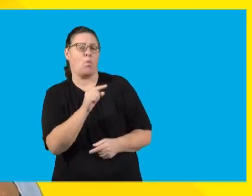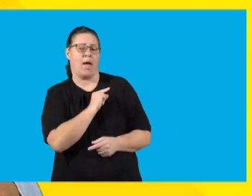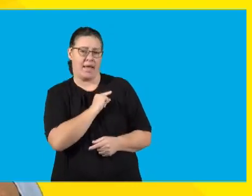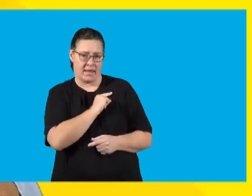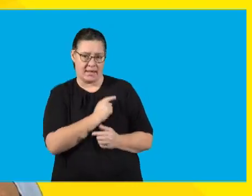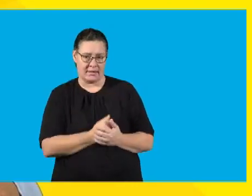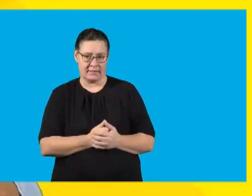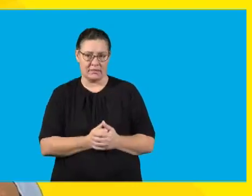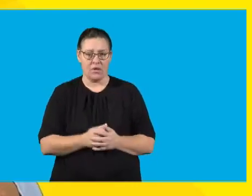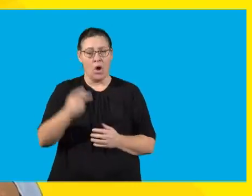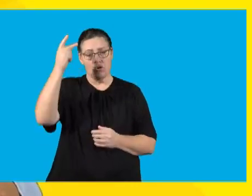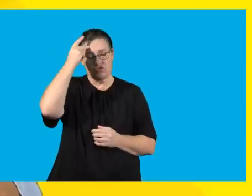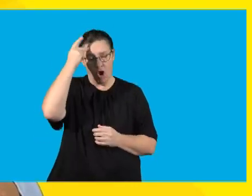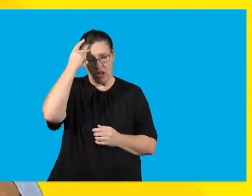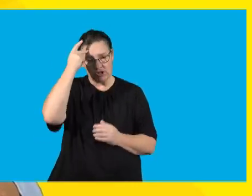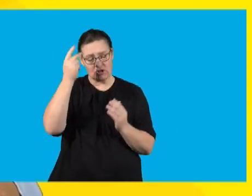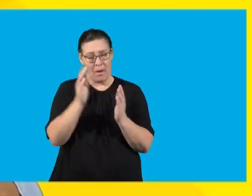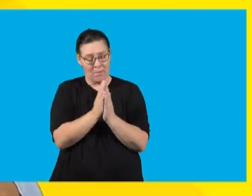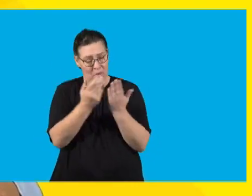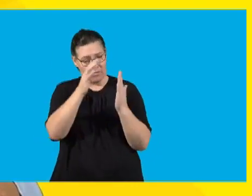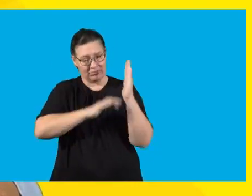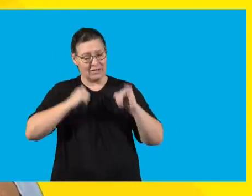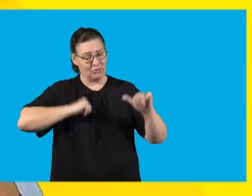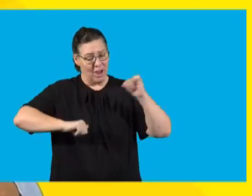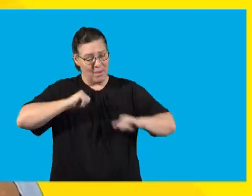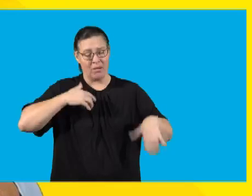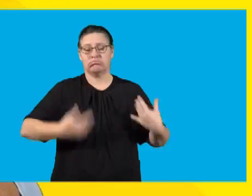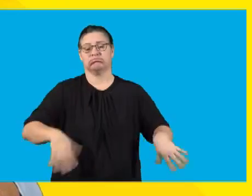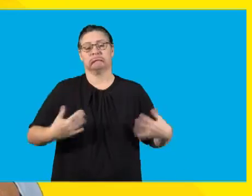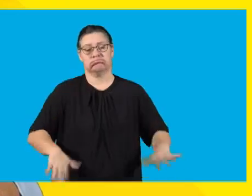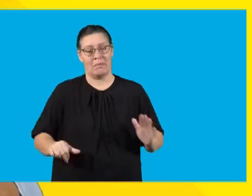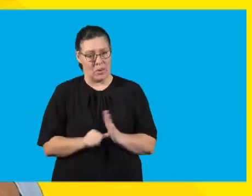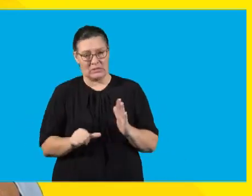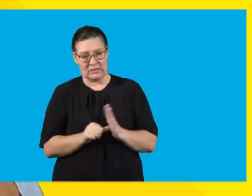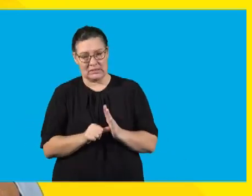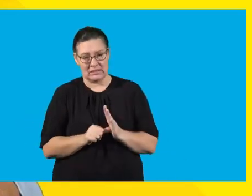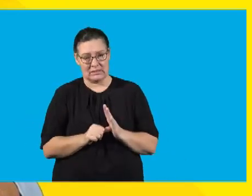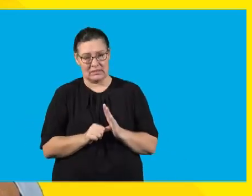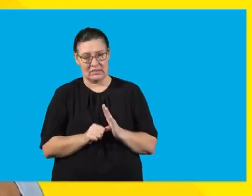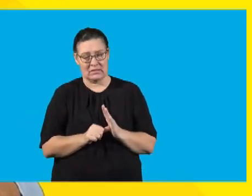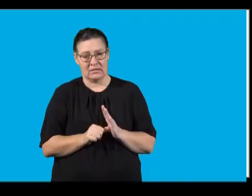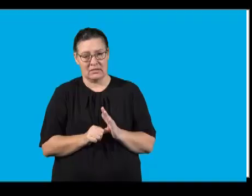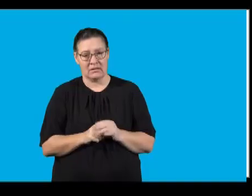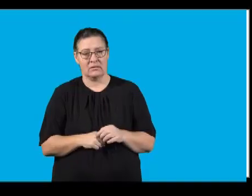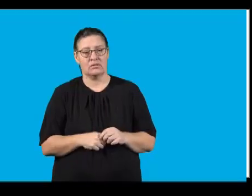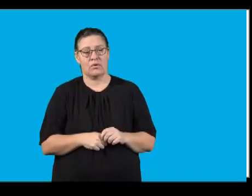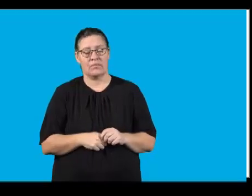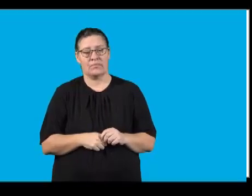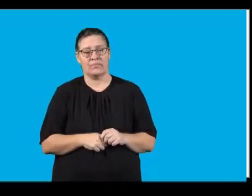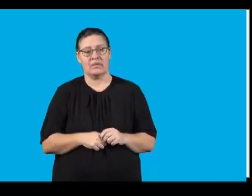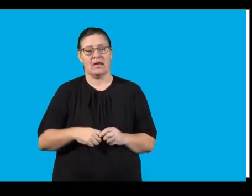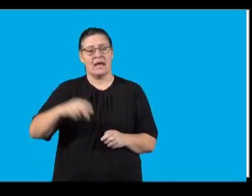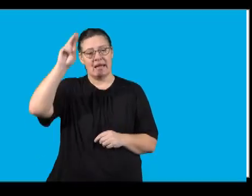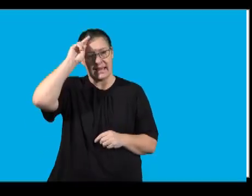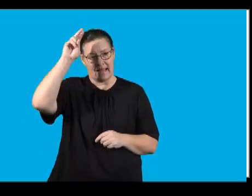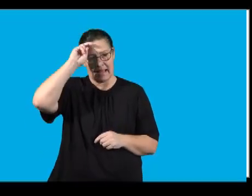false. So your knowledge of the novel is going, of the drama, is going to be so vitally important. So the statement says,